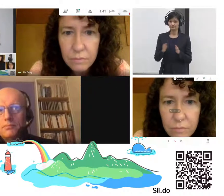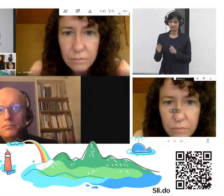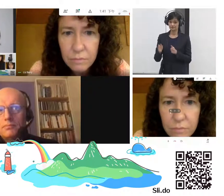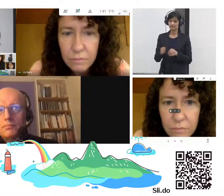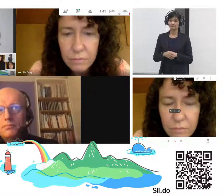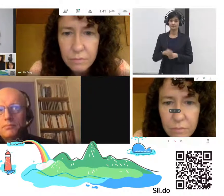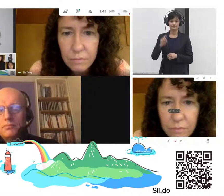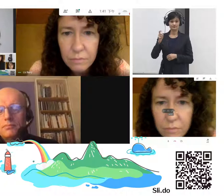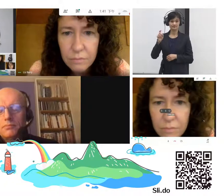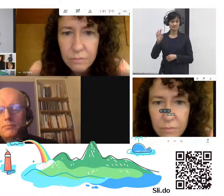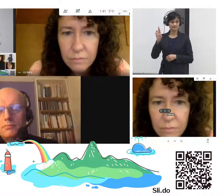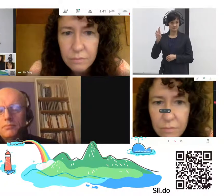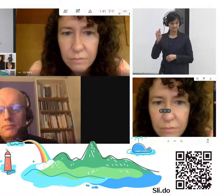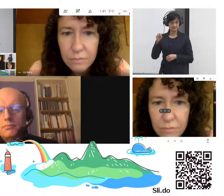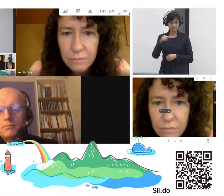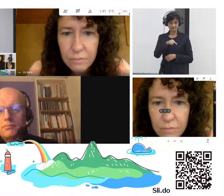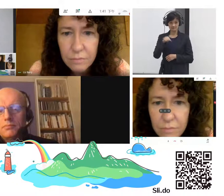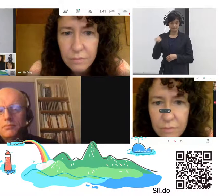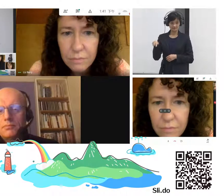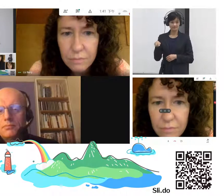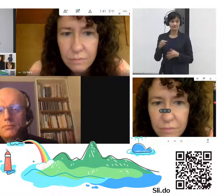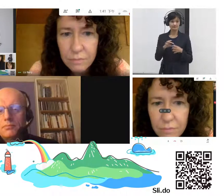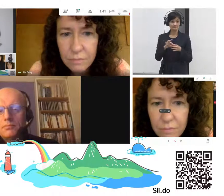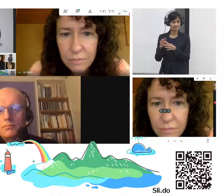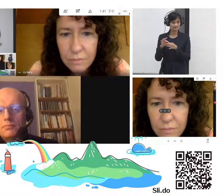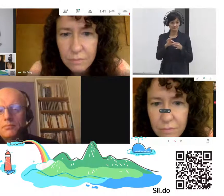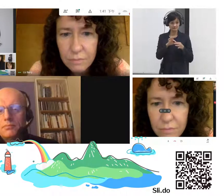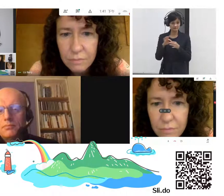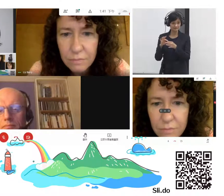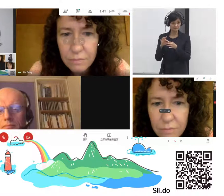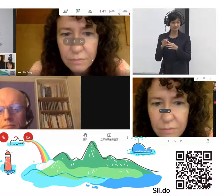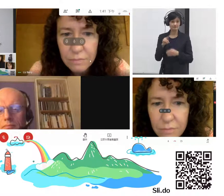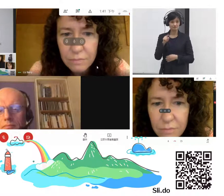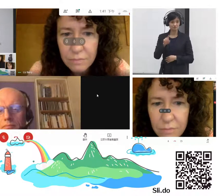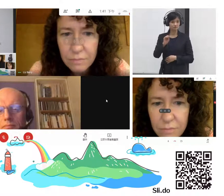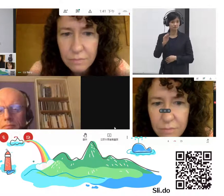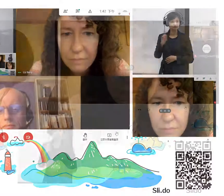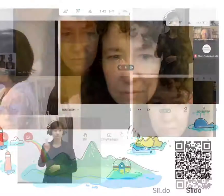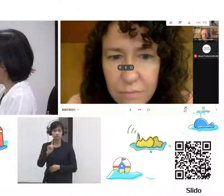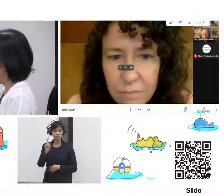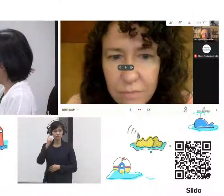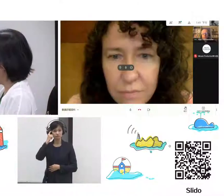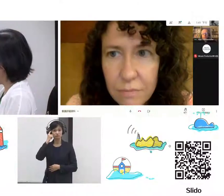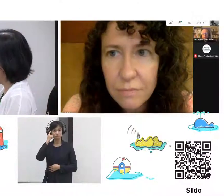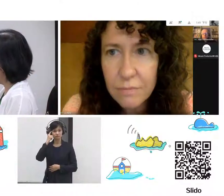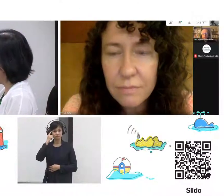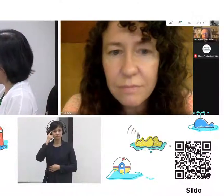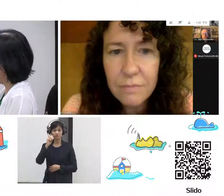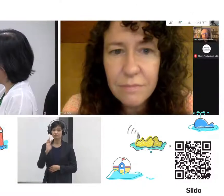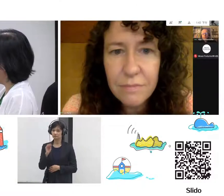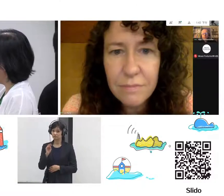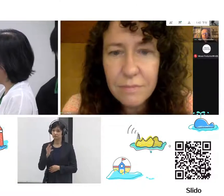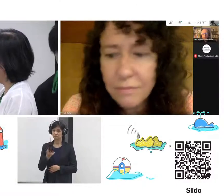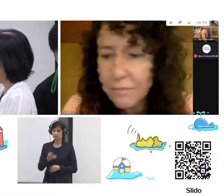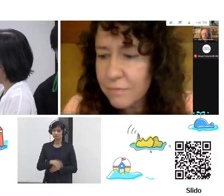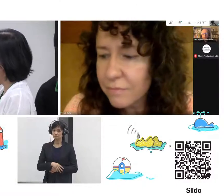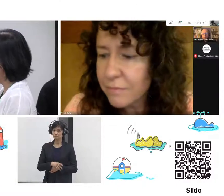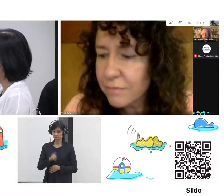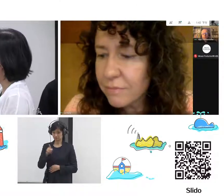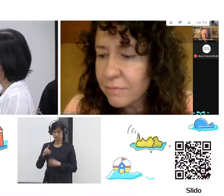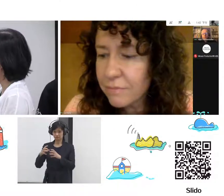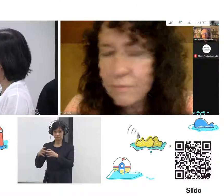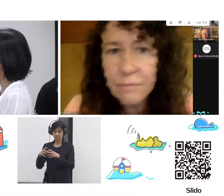documents for this governance thing in your community because